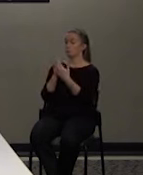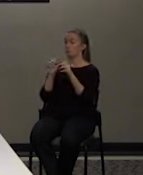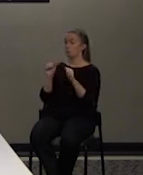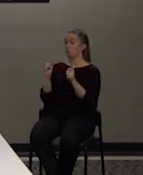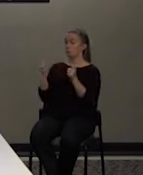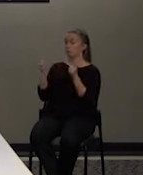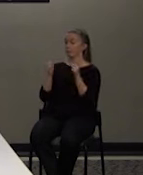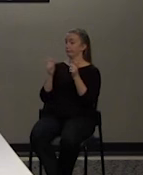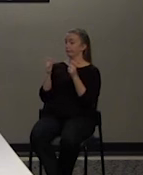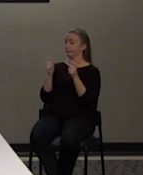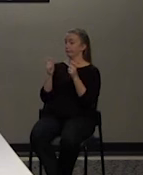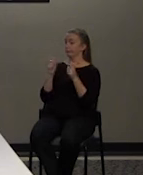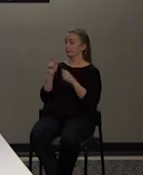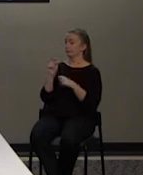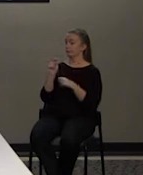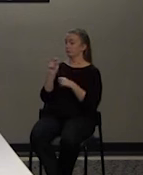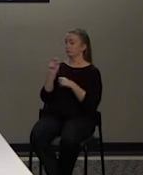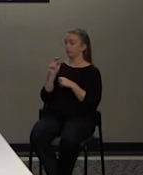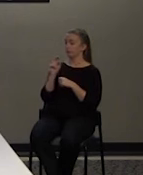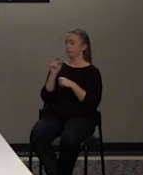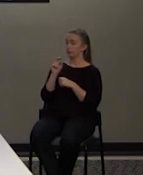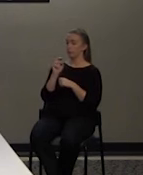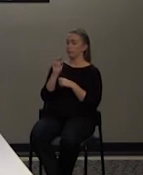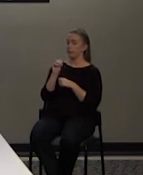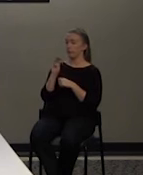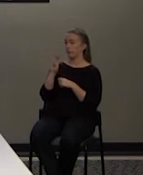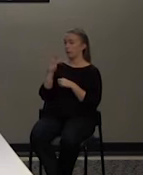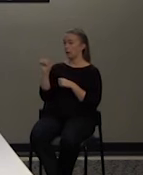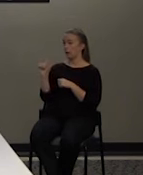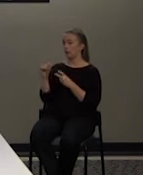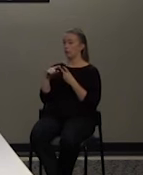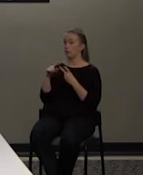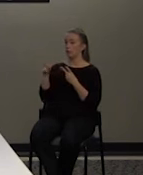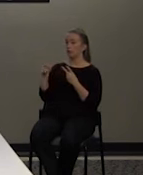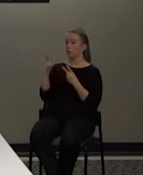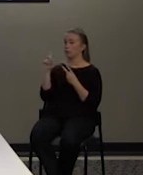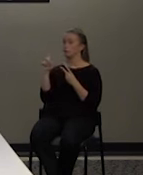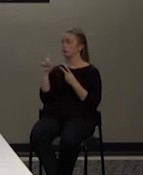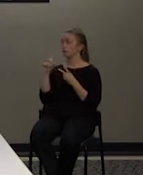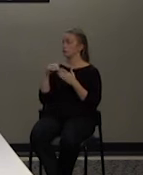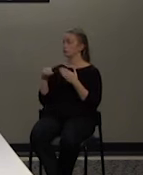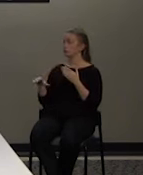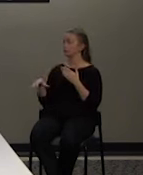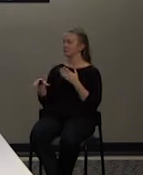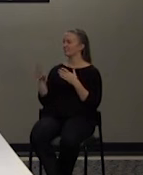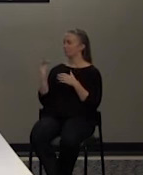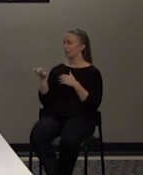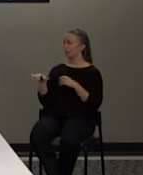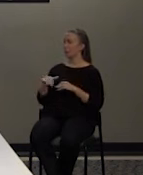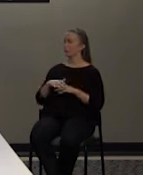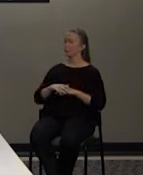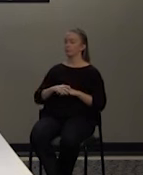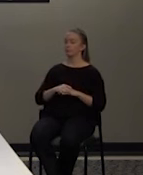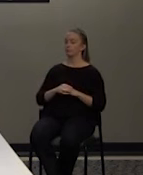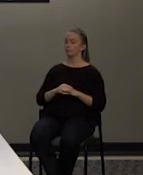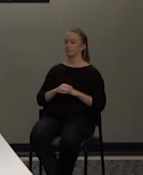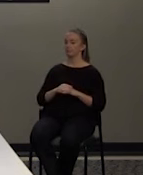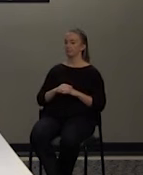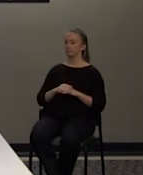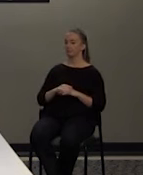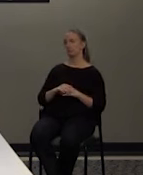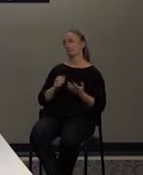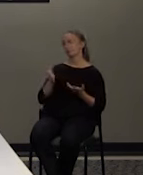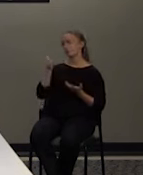attract MBAs, PhDs, that kind of thing. Mm-hmm. So now that's